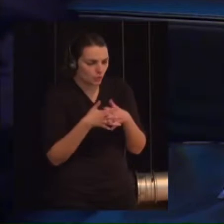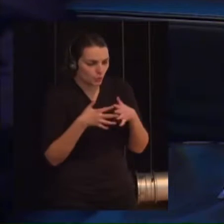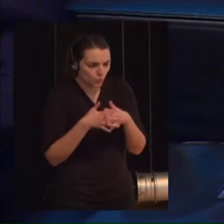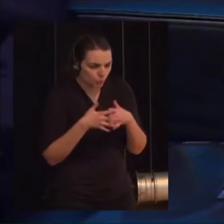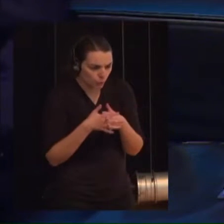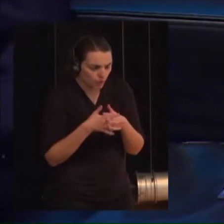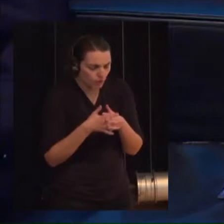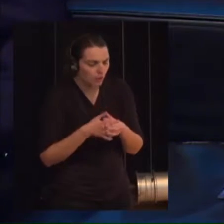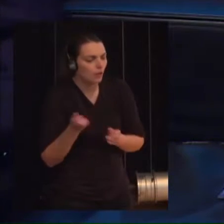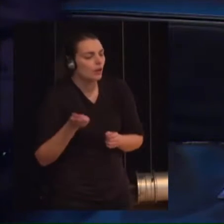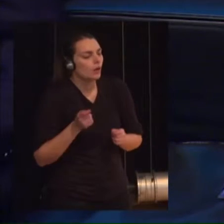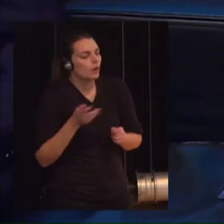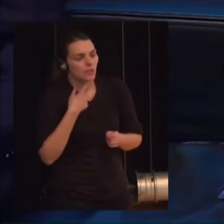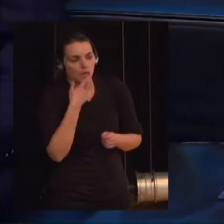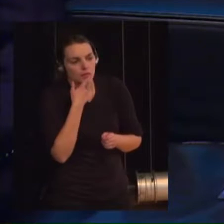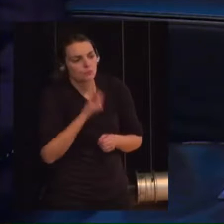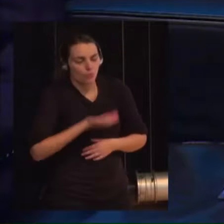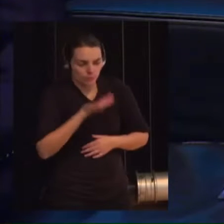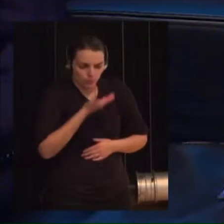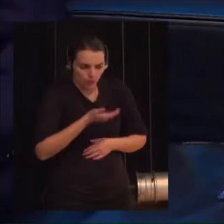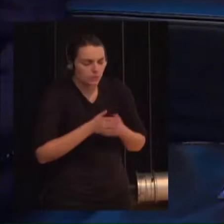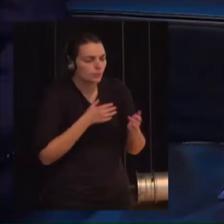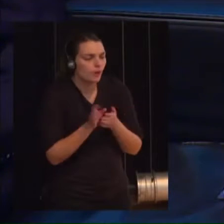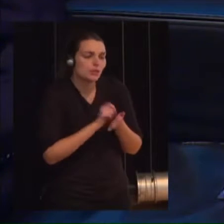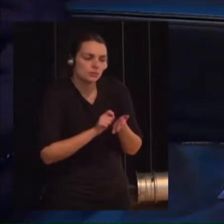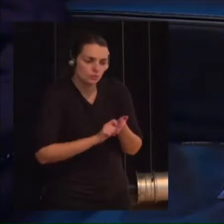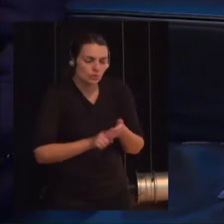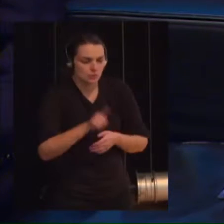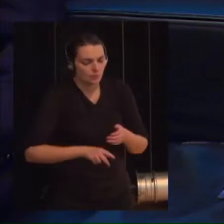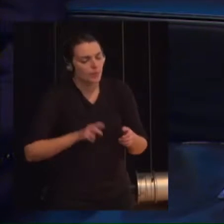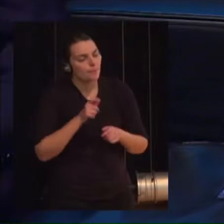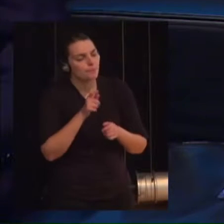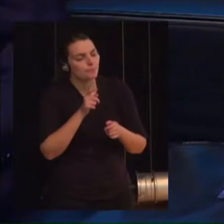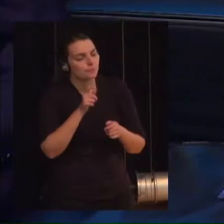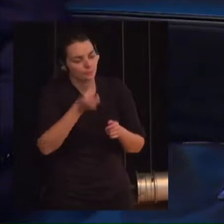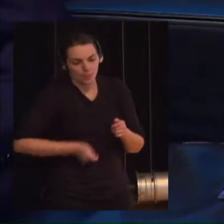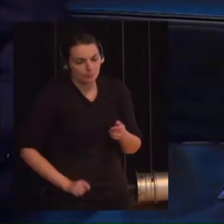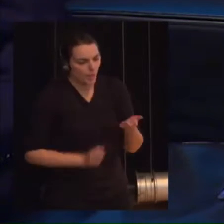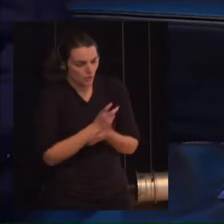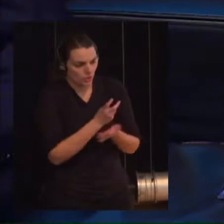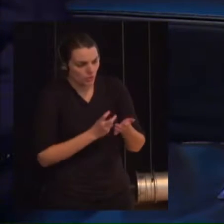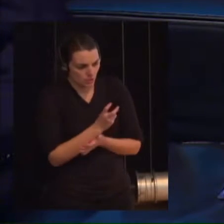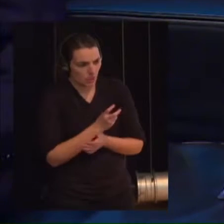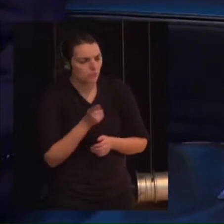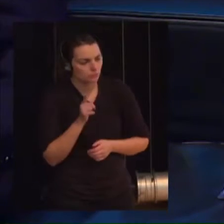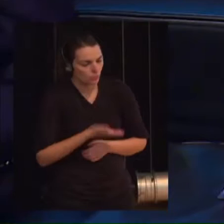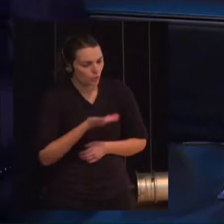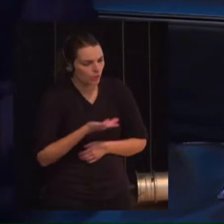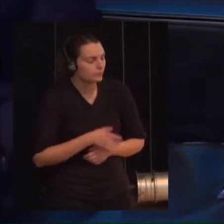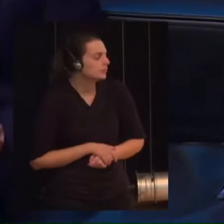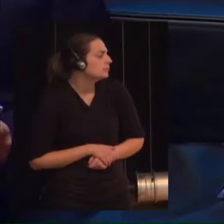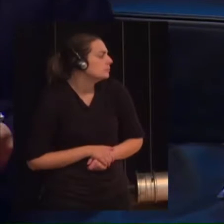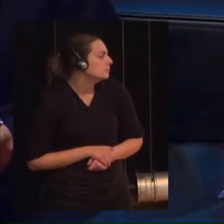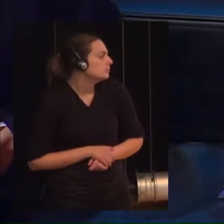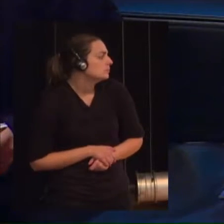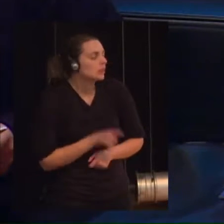to journalists. And then I would say also just in terms of what are we looking for as journalists